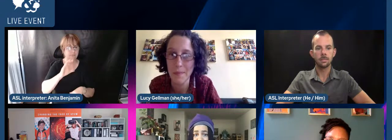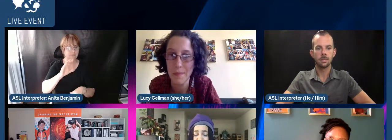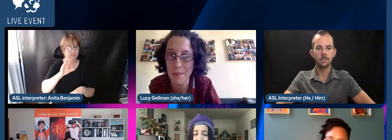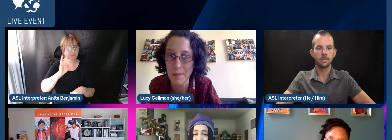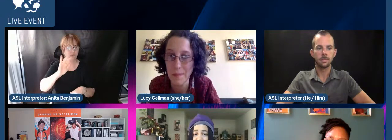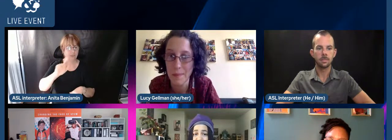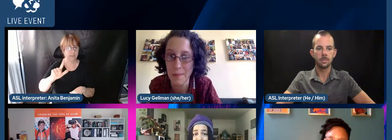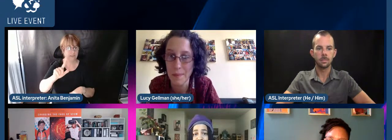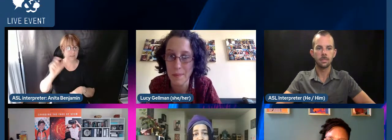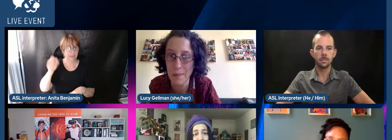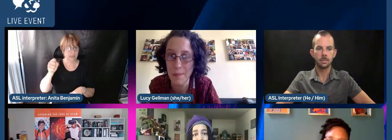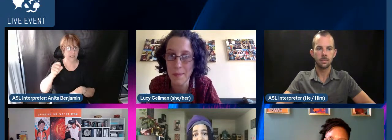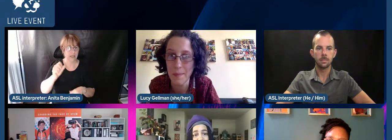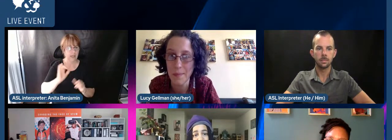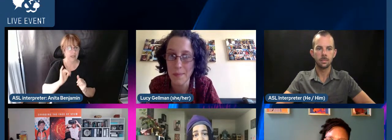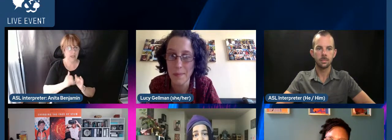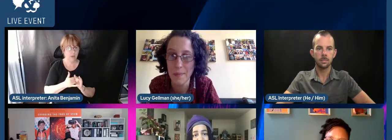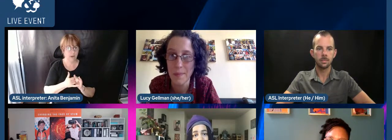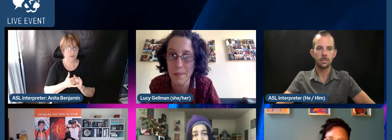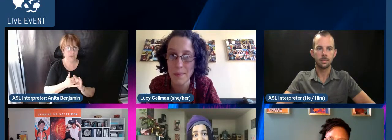Yes.